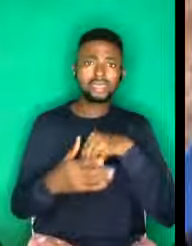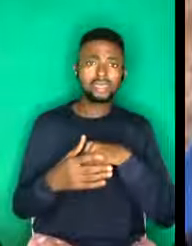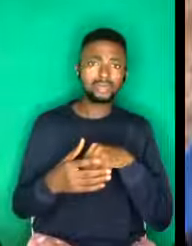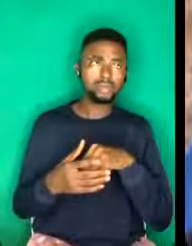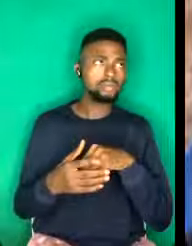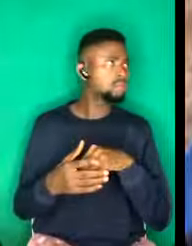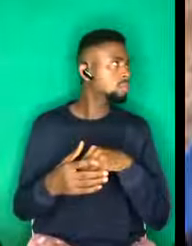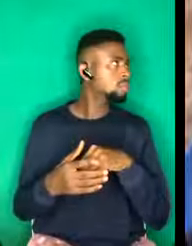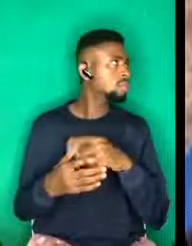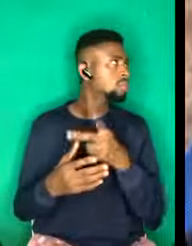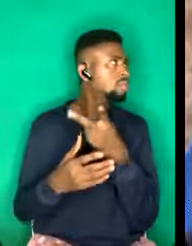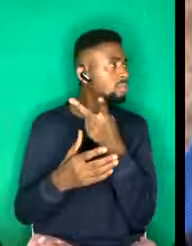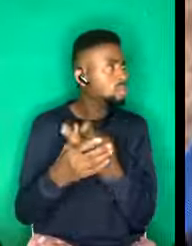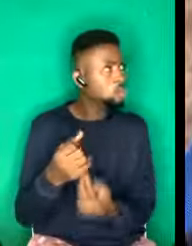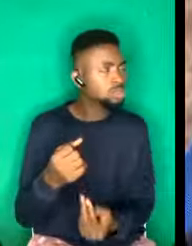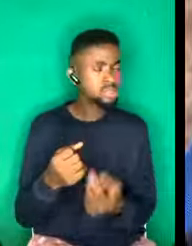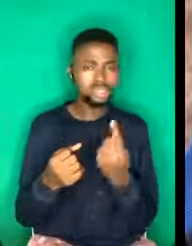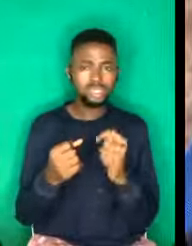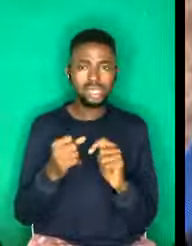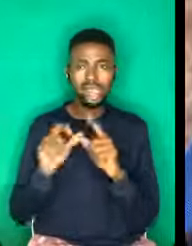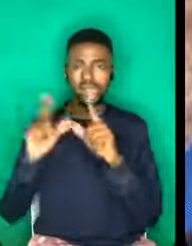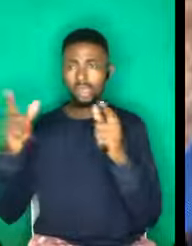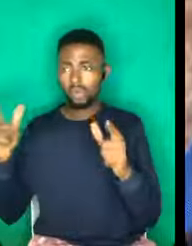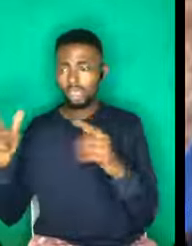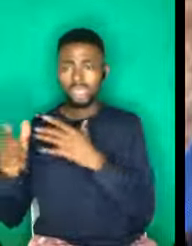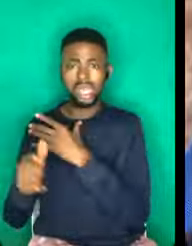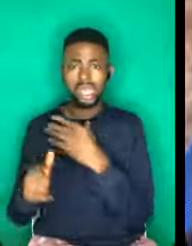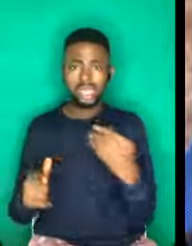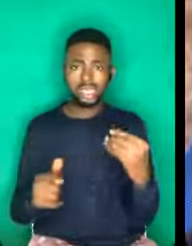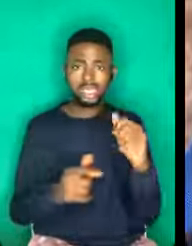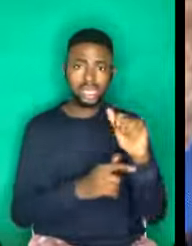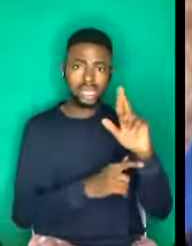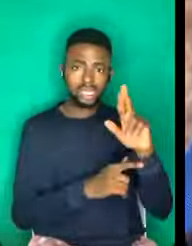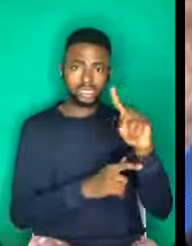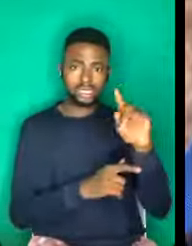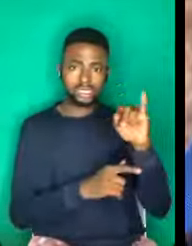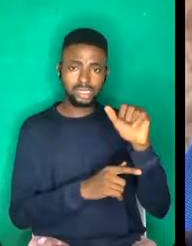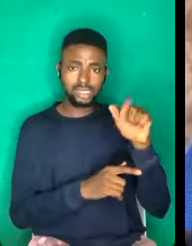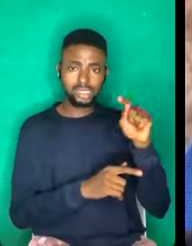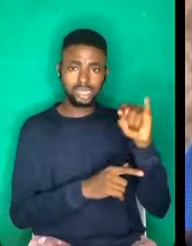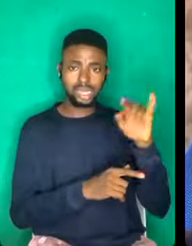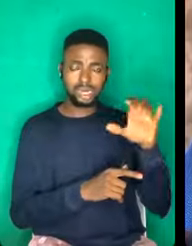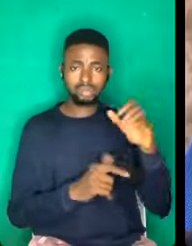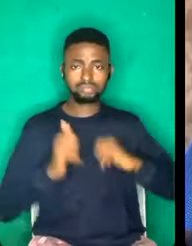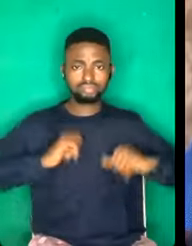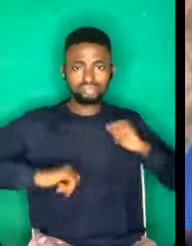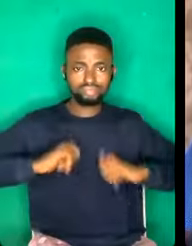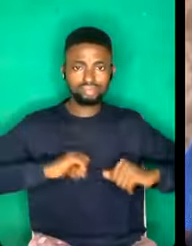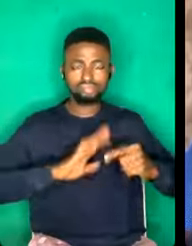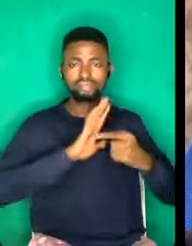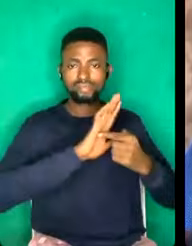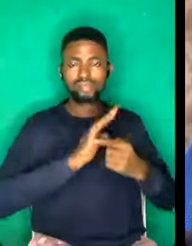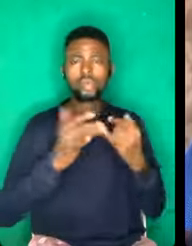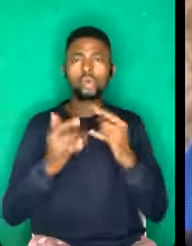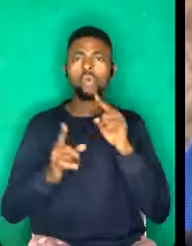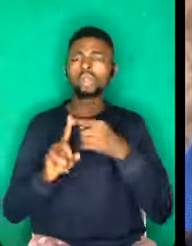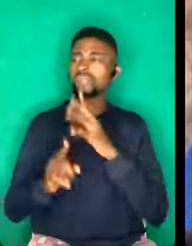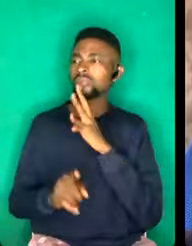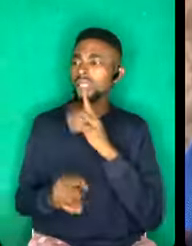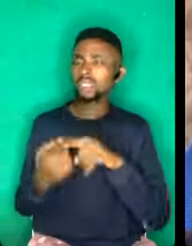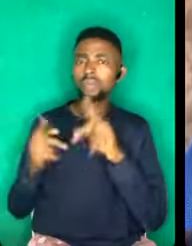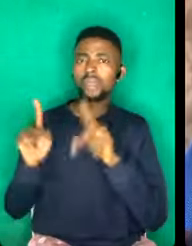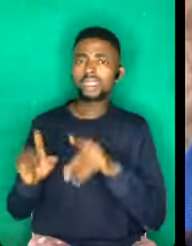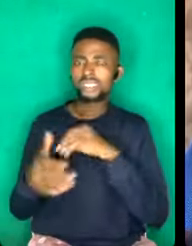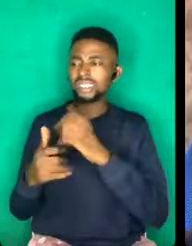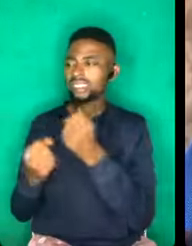in the dance? Now, for instance, when you're speaking to a deaf person with sign language, and also when they are dancing, and you